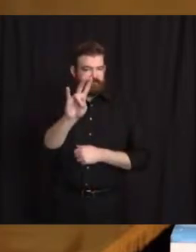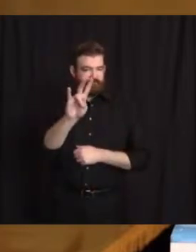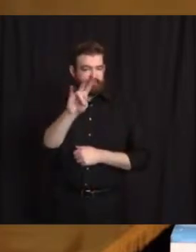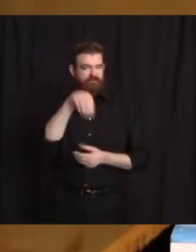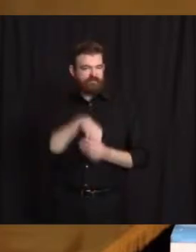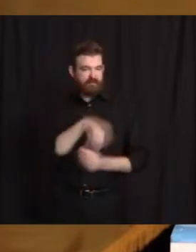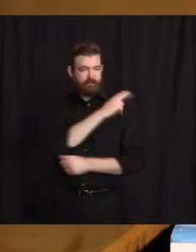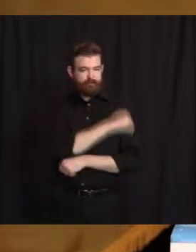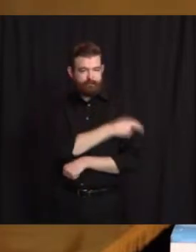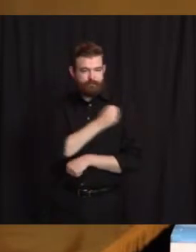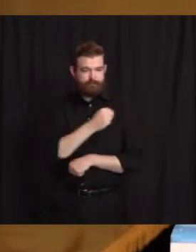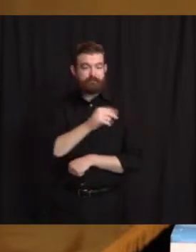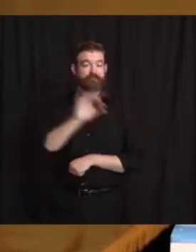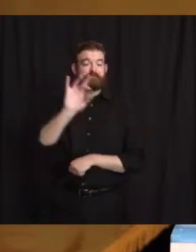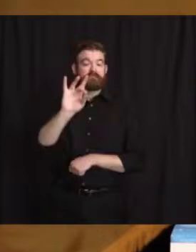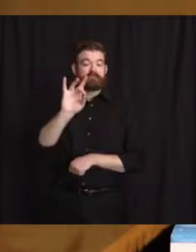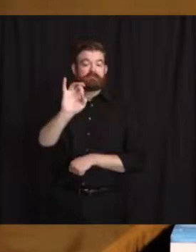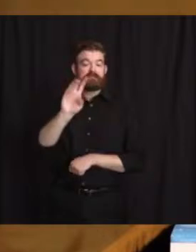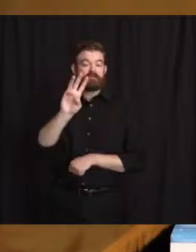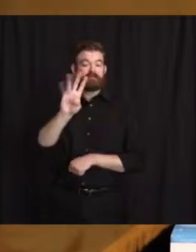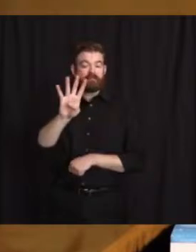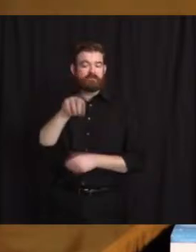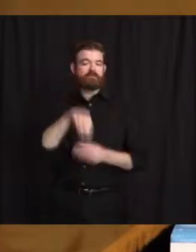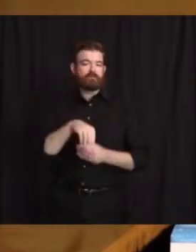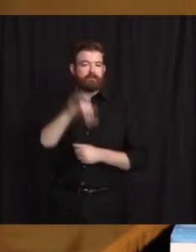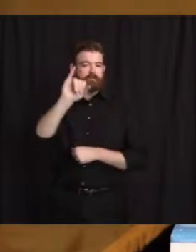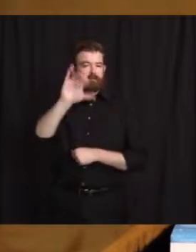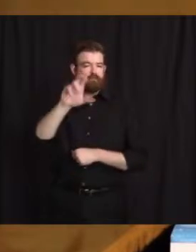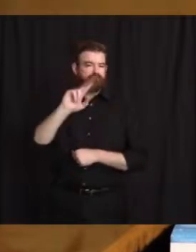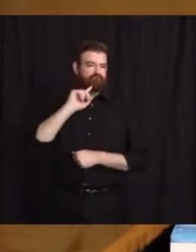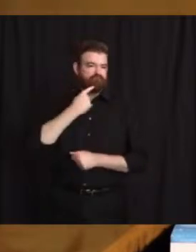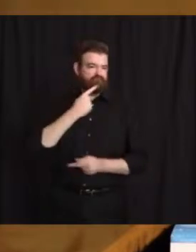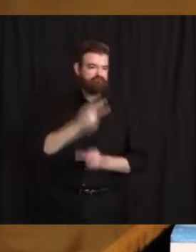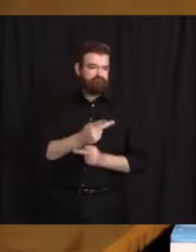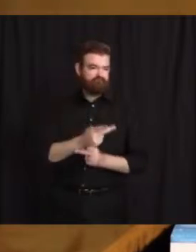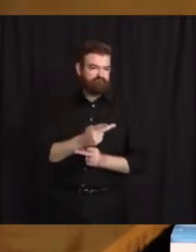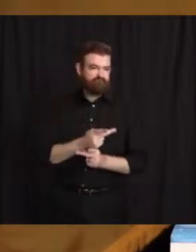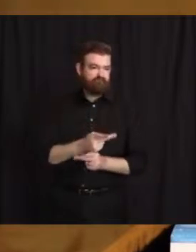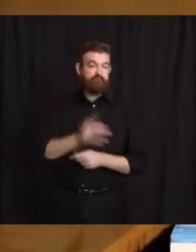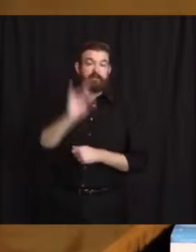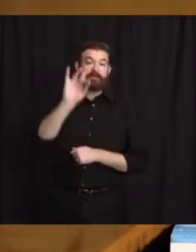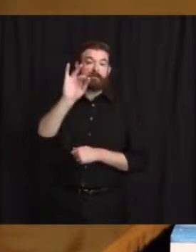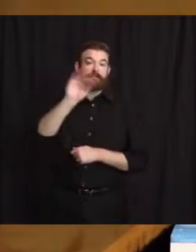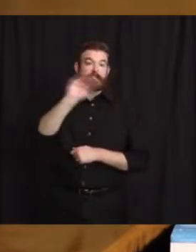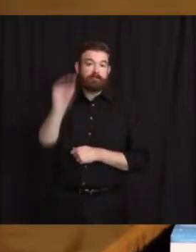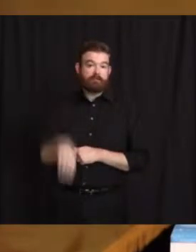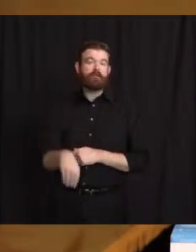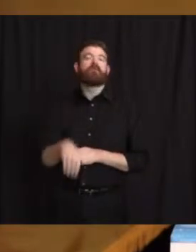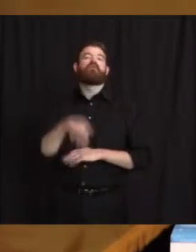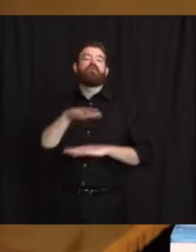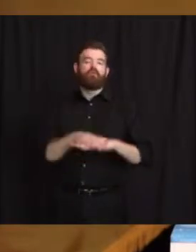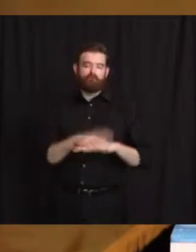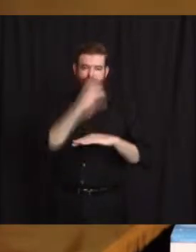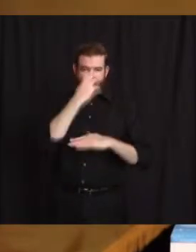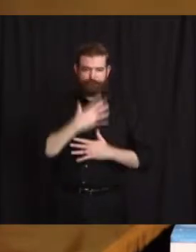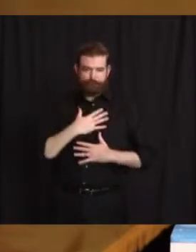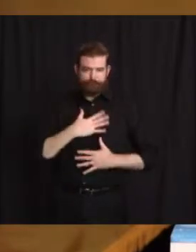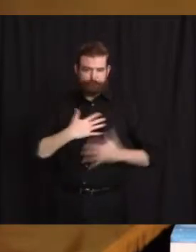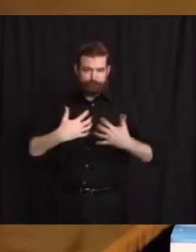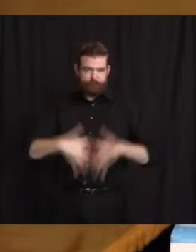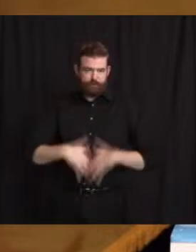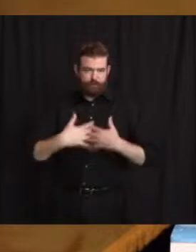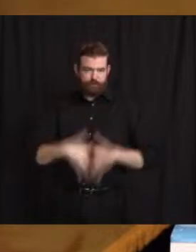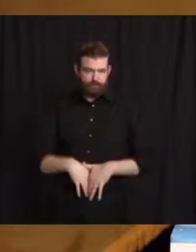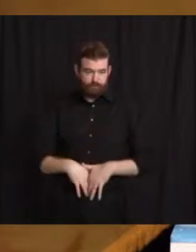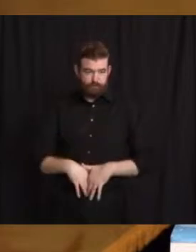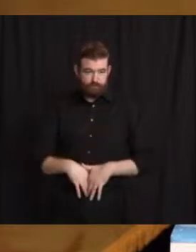in critical care, and 80% of them are on ventilators. Today, I am reporting a total, like yesterday, of